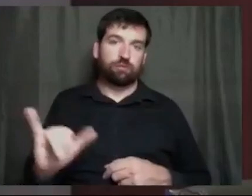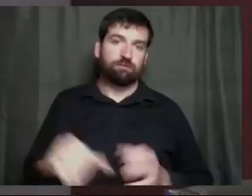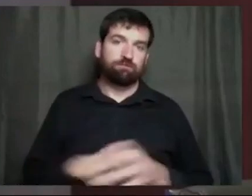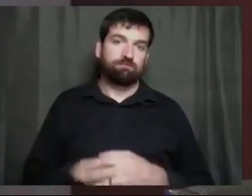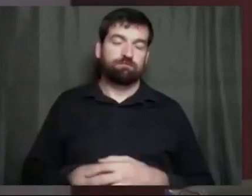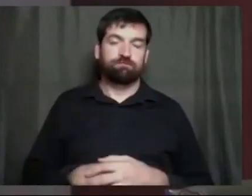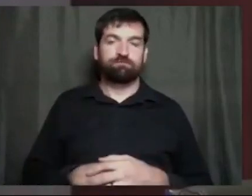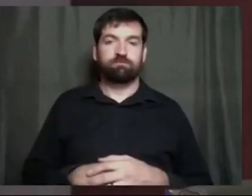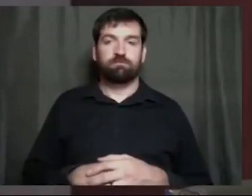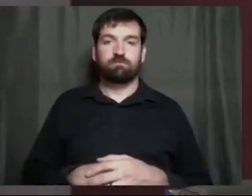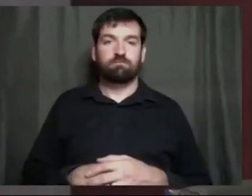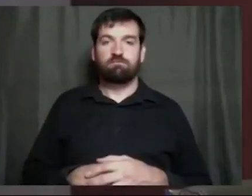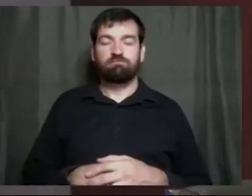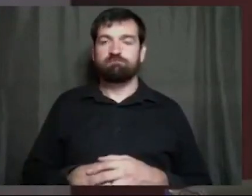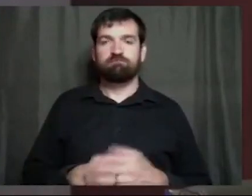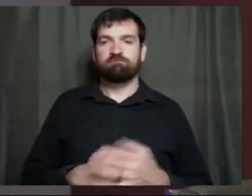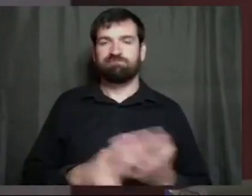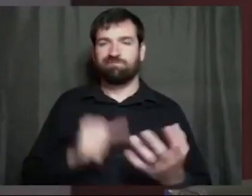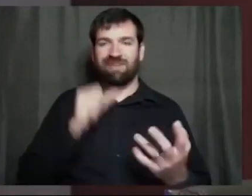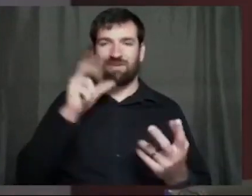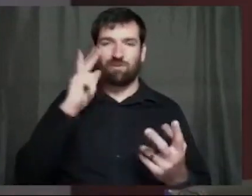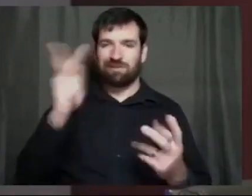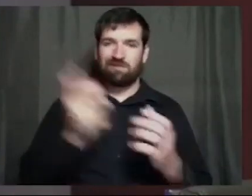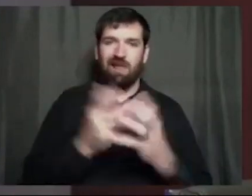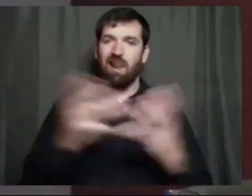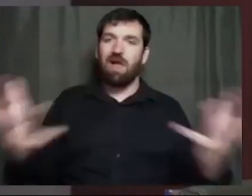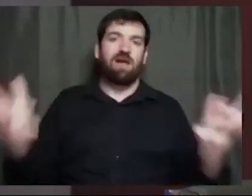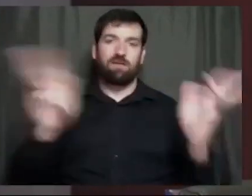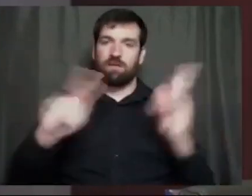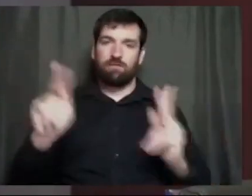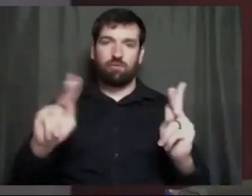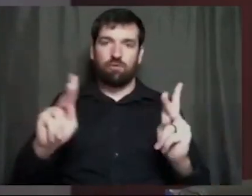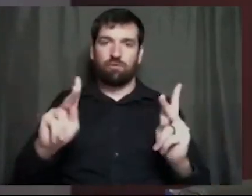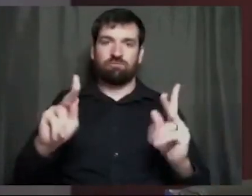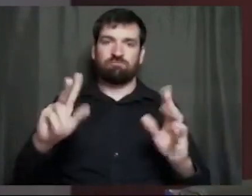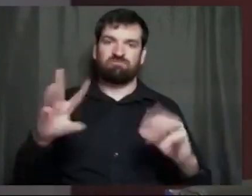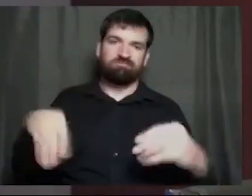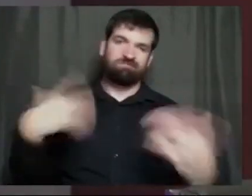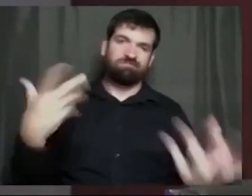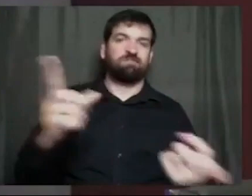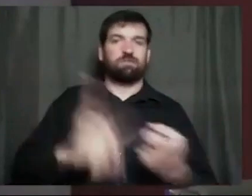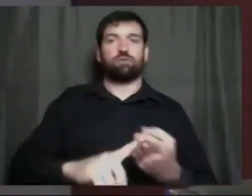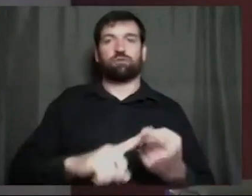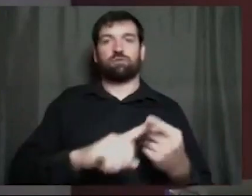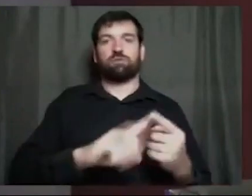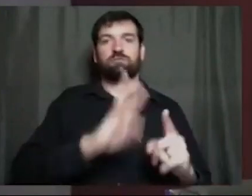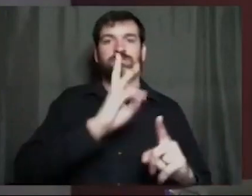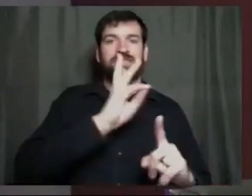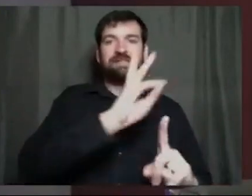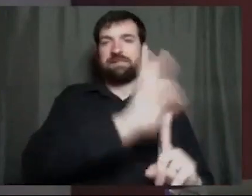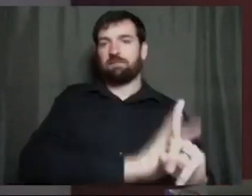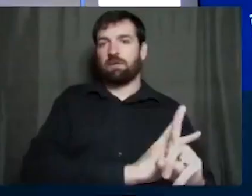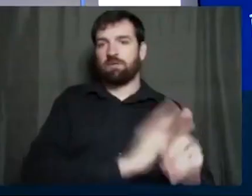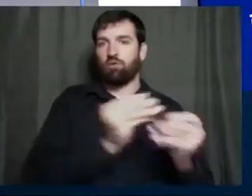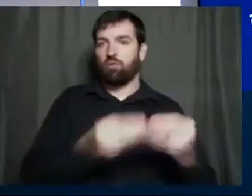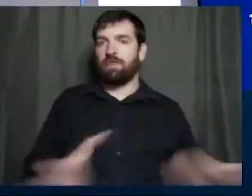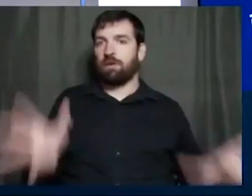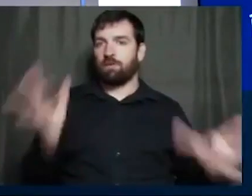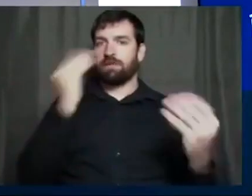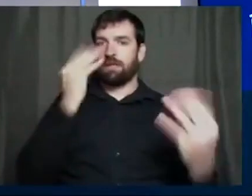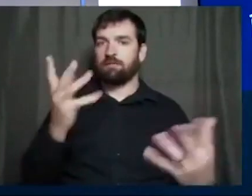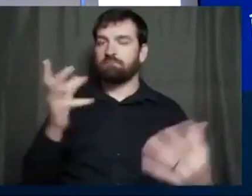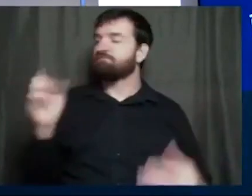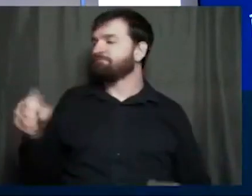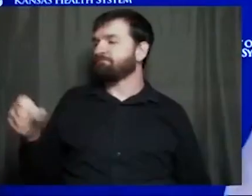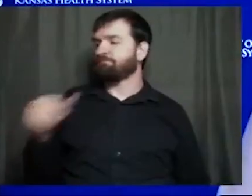see a lot of people giving it all the way down to 6 months of age without having seen the data first. Yeah, I'm not sure in this